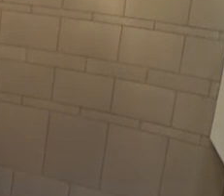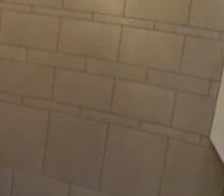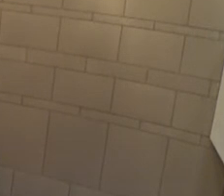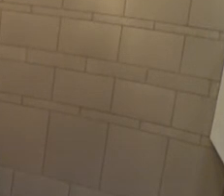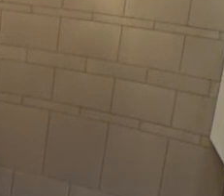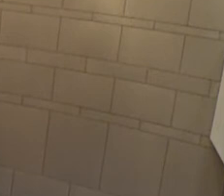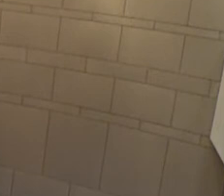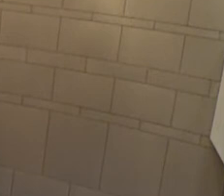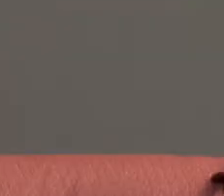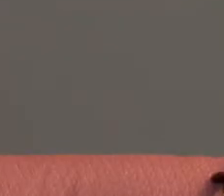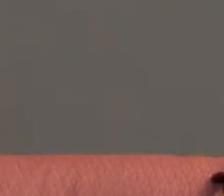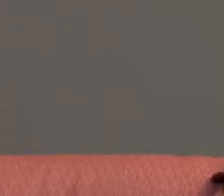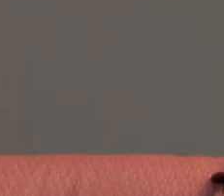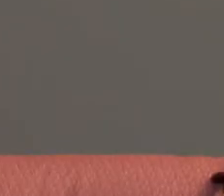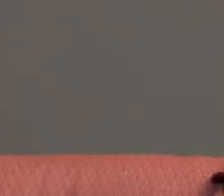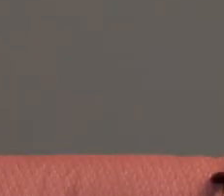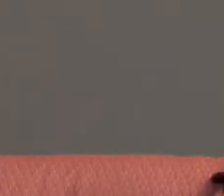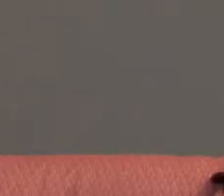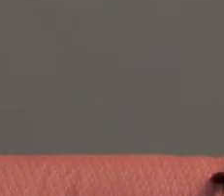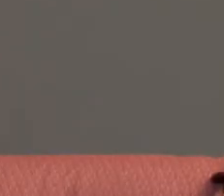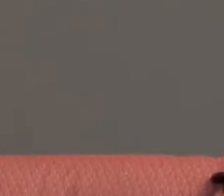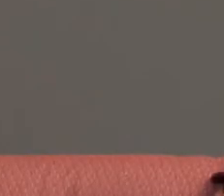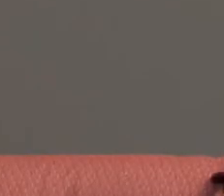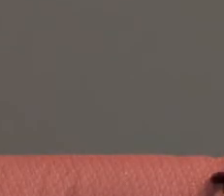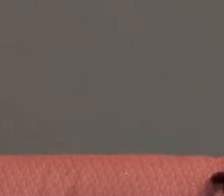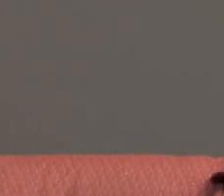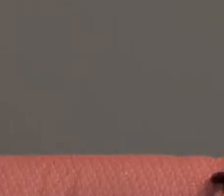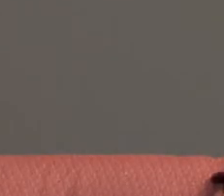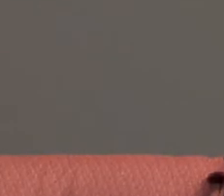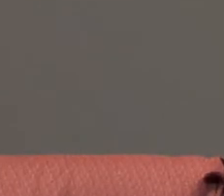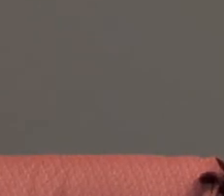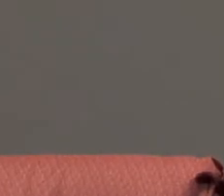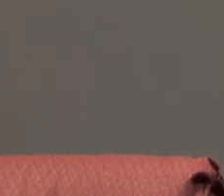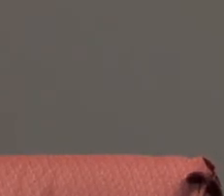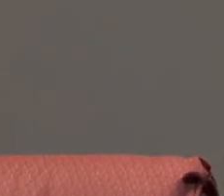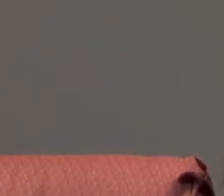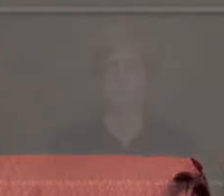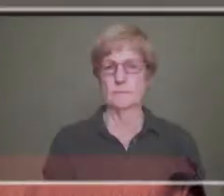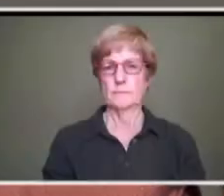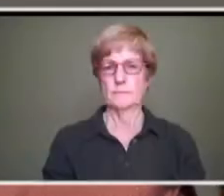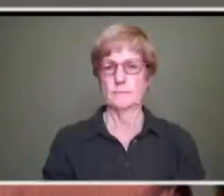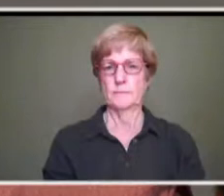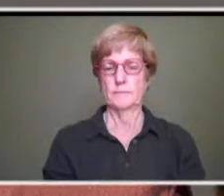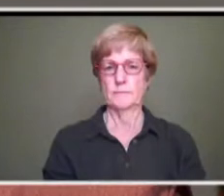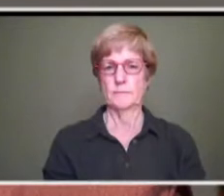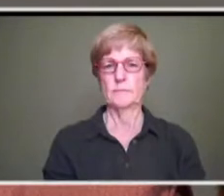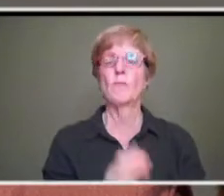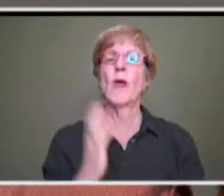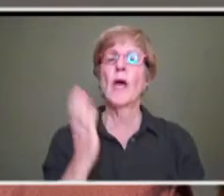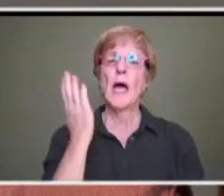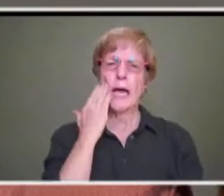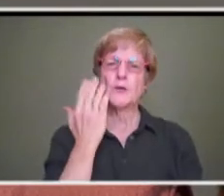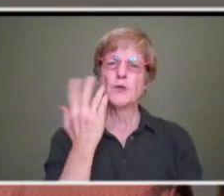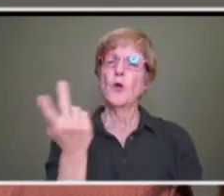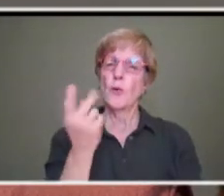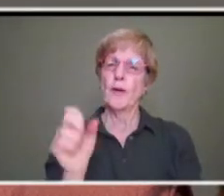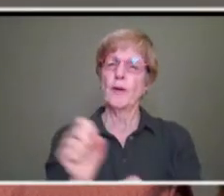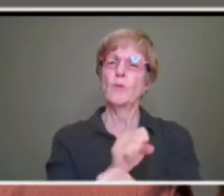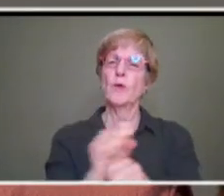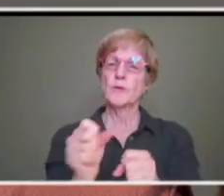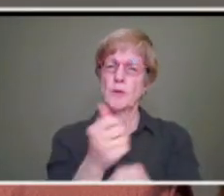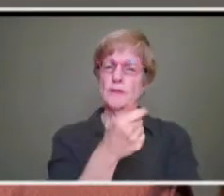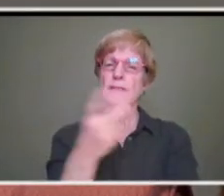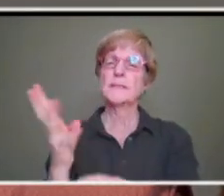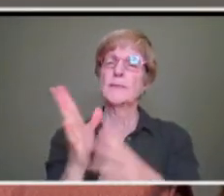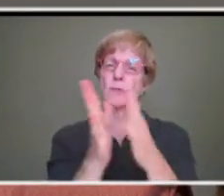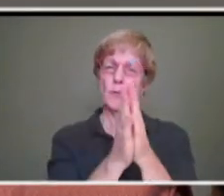Mr Brown are standing there at the podium I know that you and I worked on several things you and Brittany and I have worked on several petitions in which we've been able to